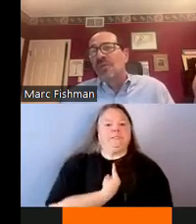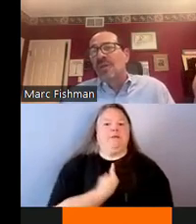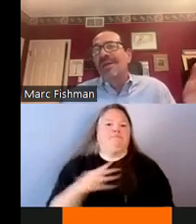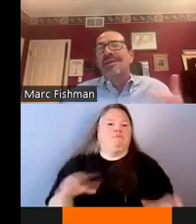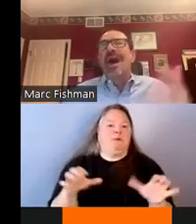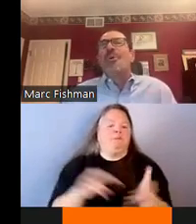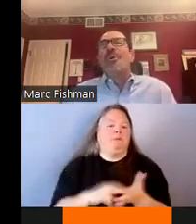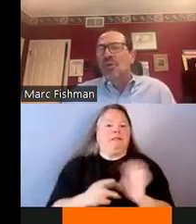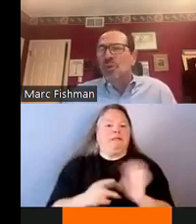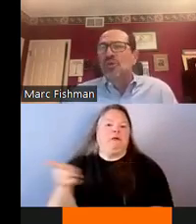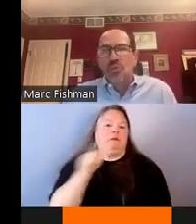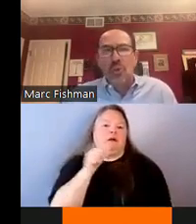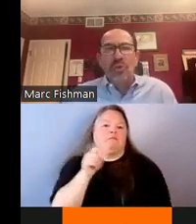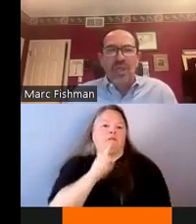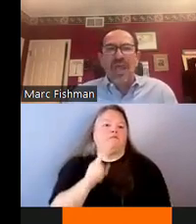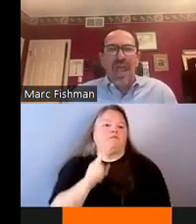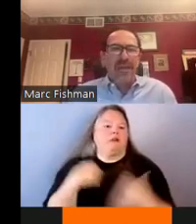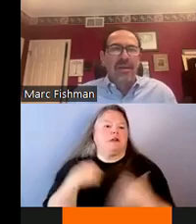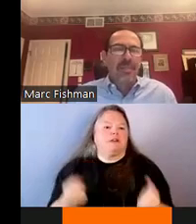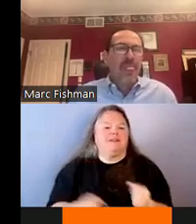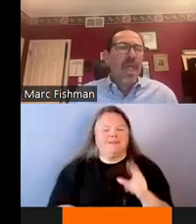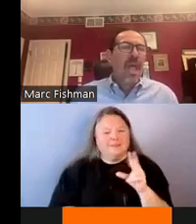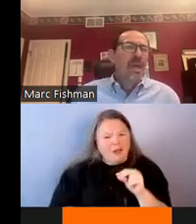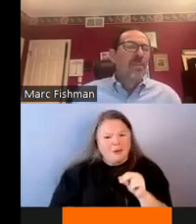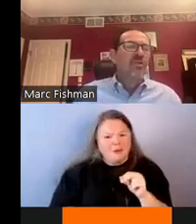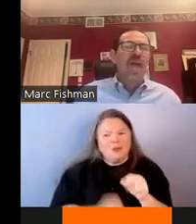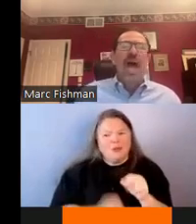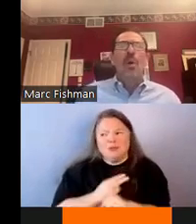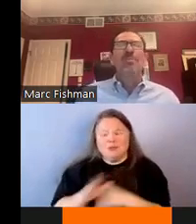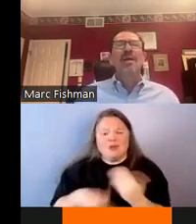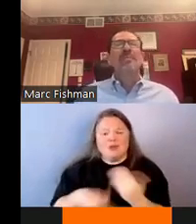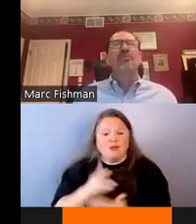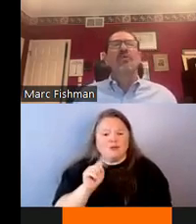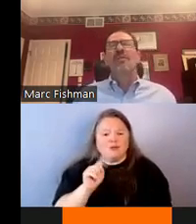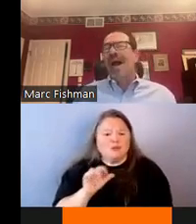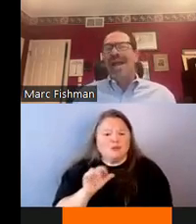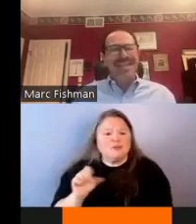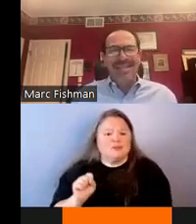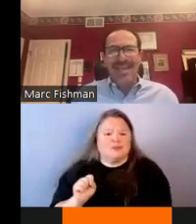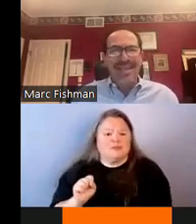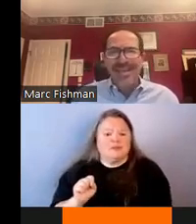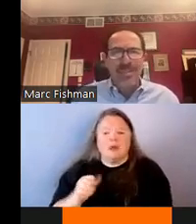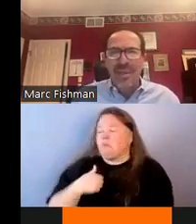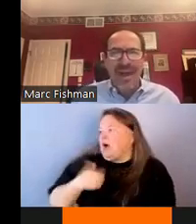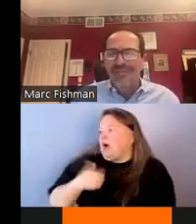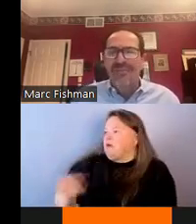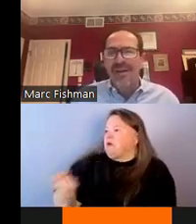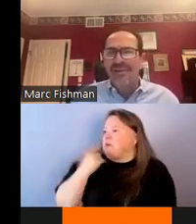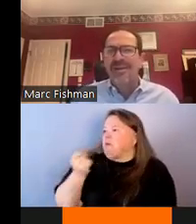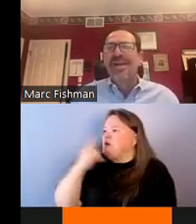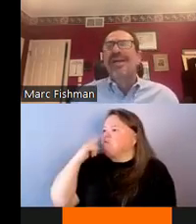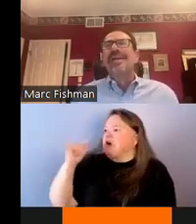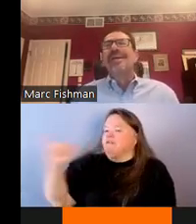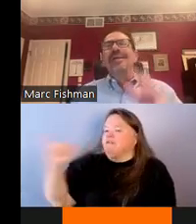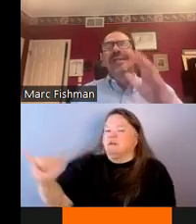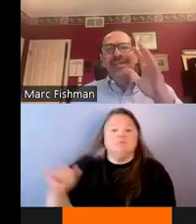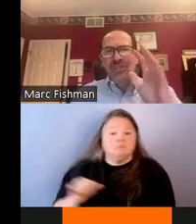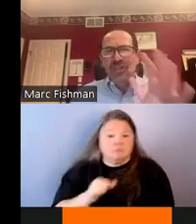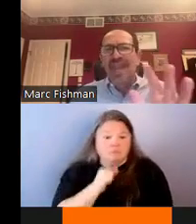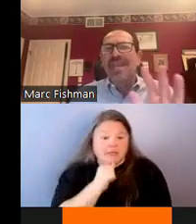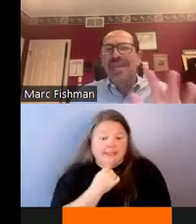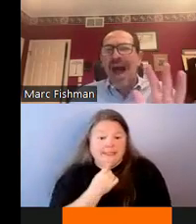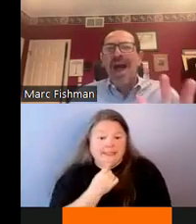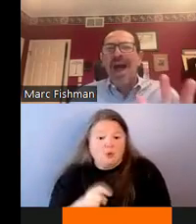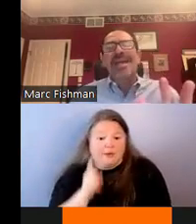real recovery? No, we use the tools at hand. People say, I don't want to be on this forever. I didn't say you need to be on it forever.